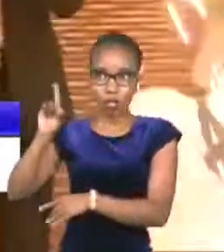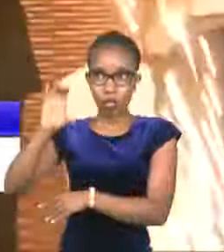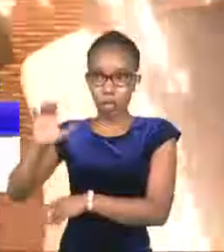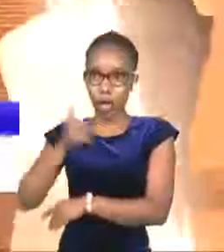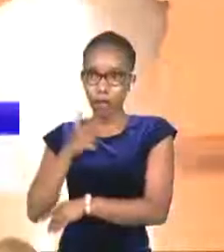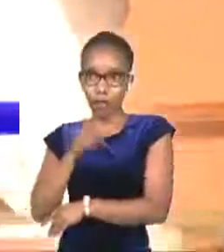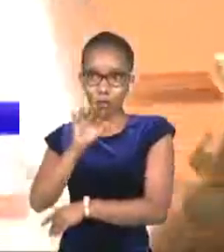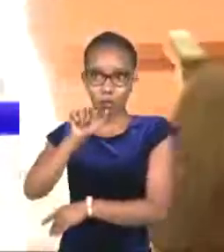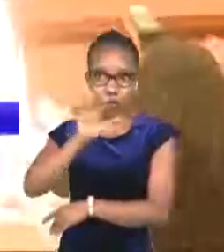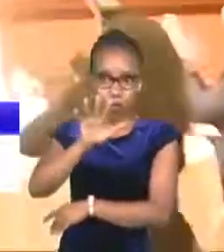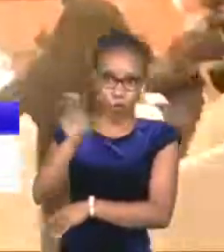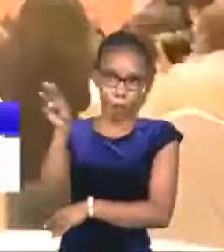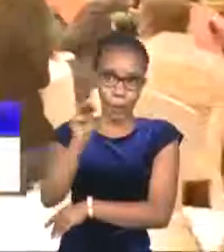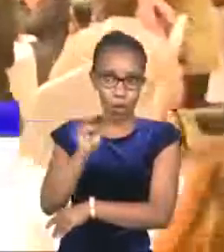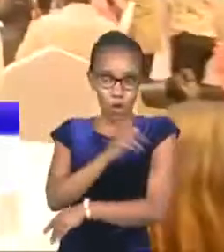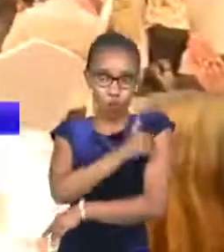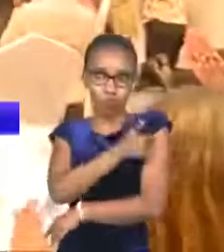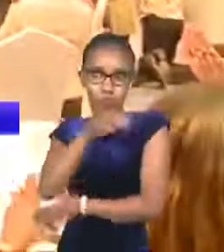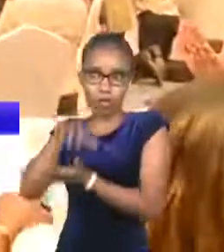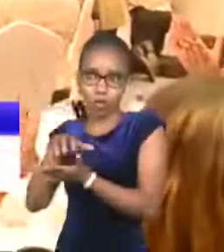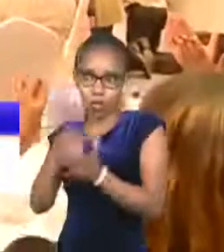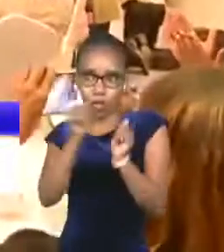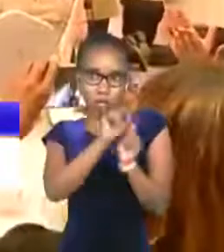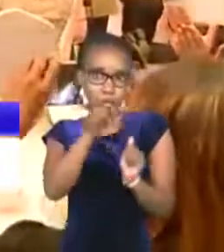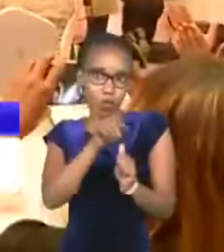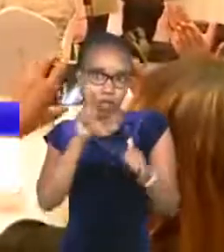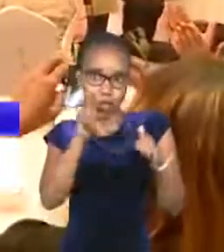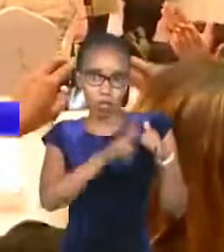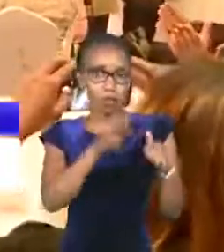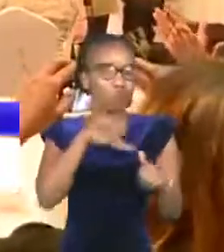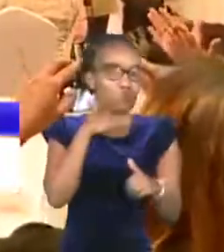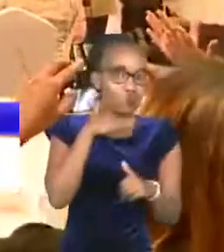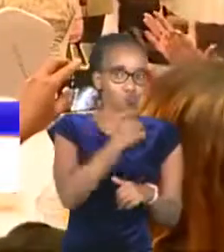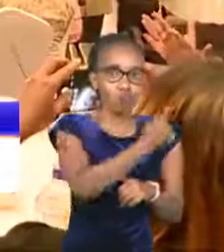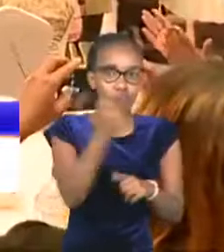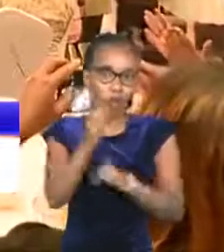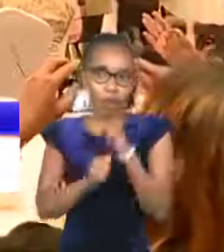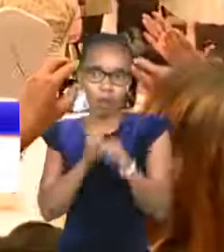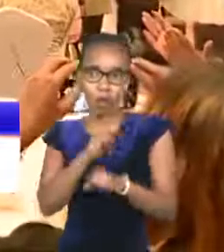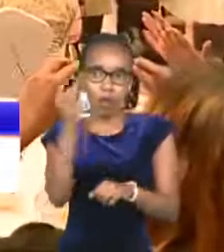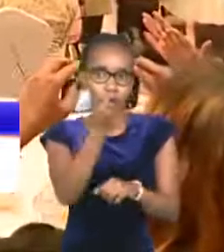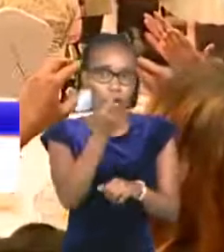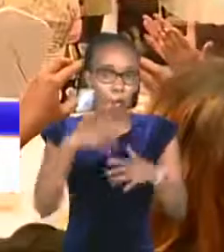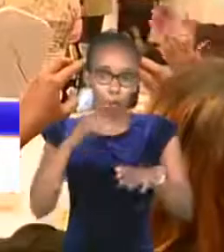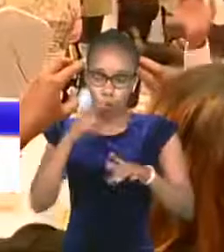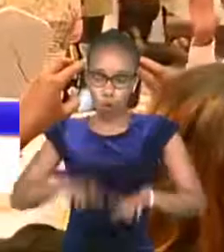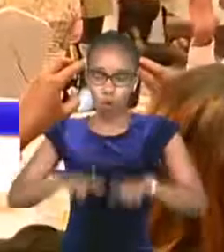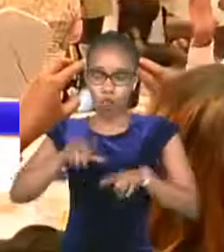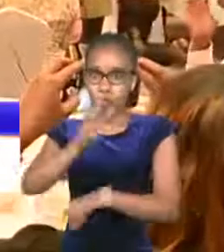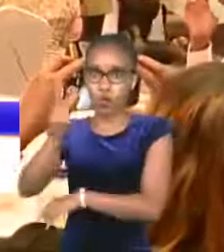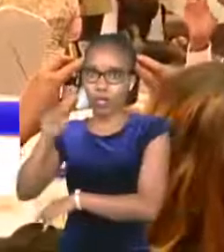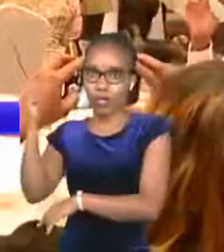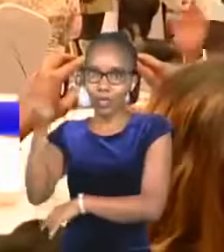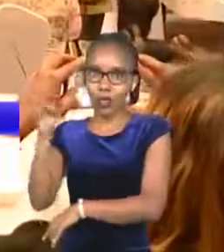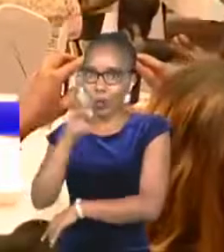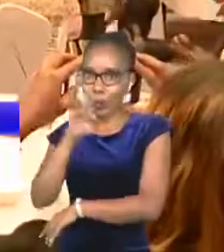estimated 3.5 million new clinical cases and 10,700 deaths each year in Kenya. And those living in Western Kenya have an especially high